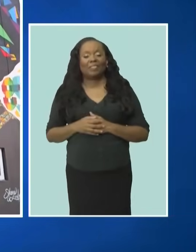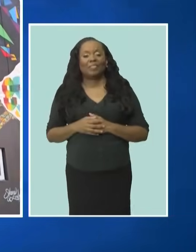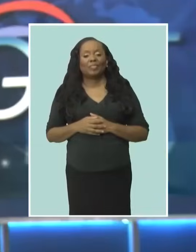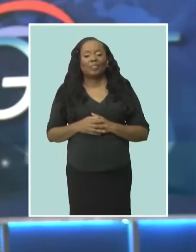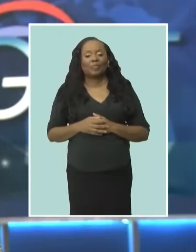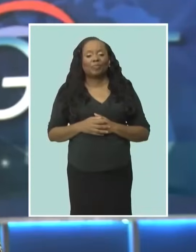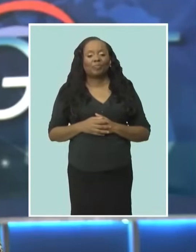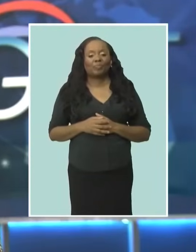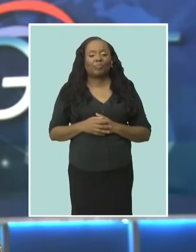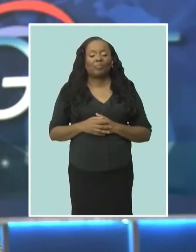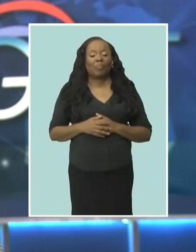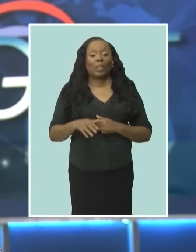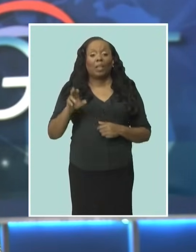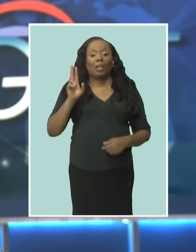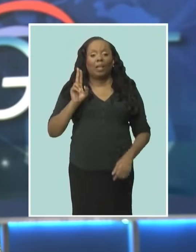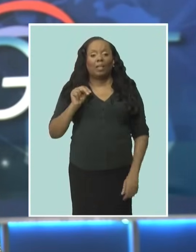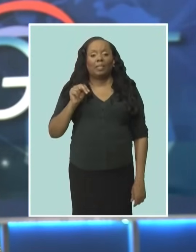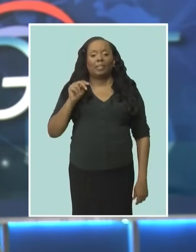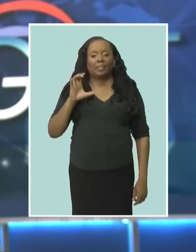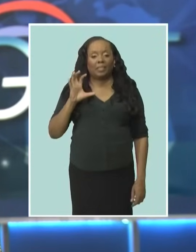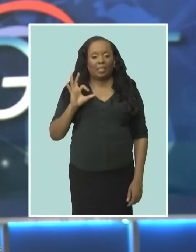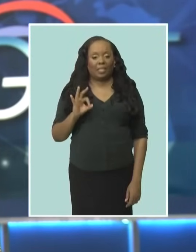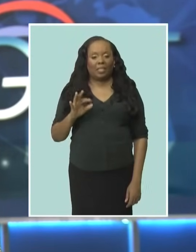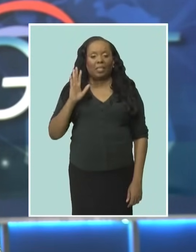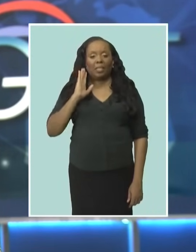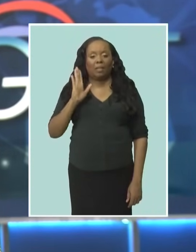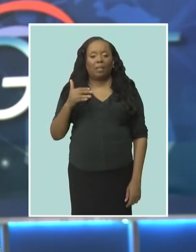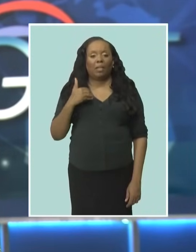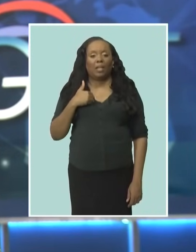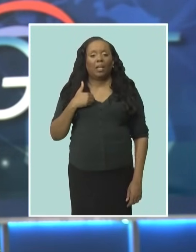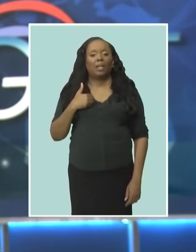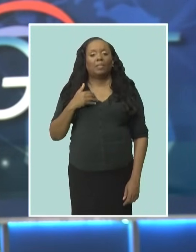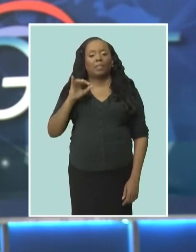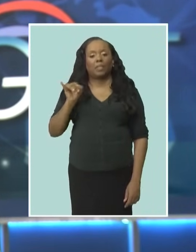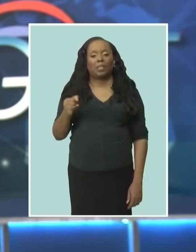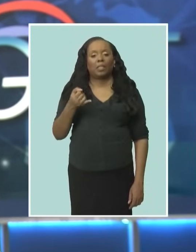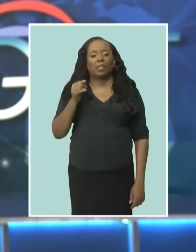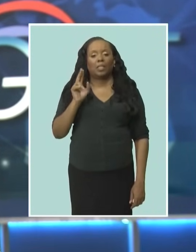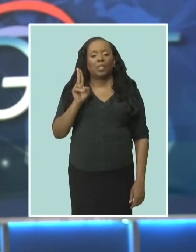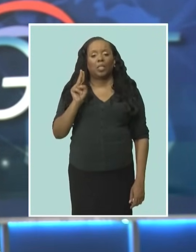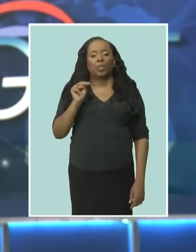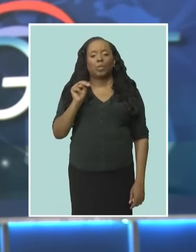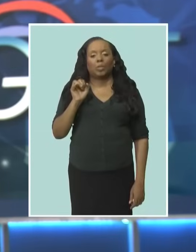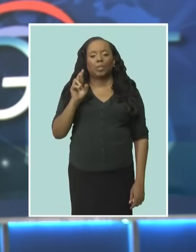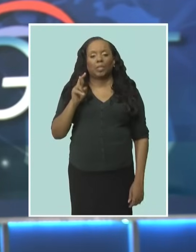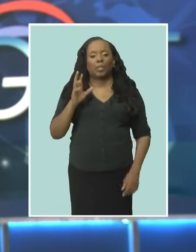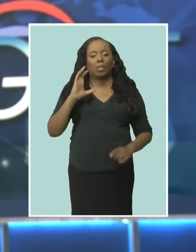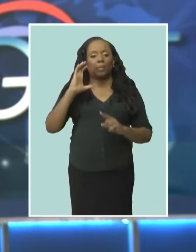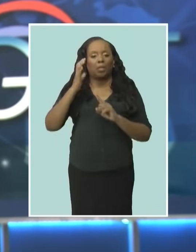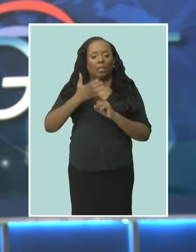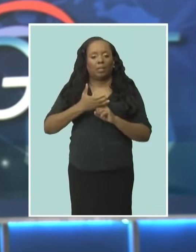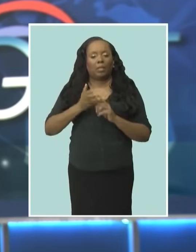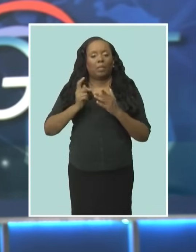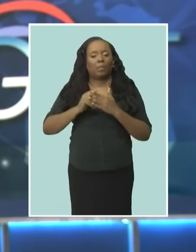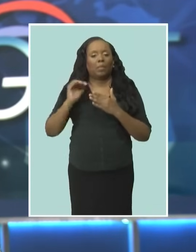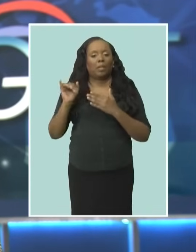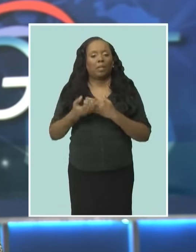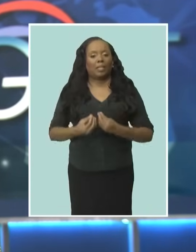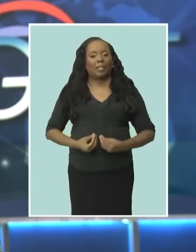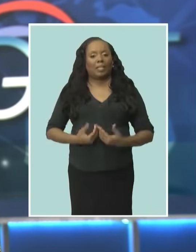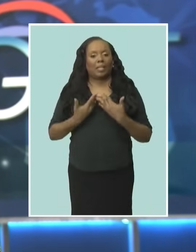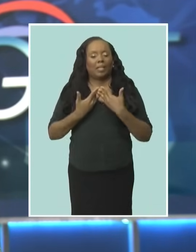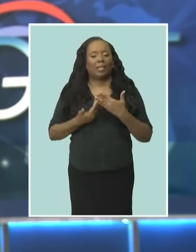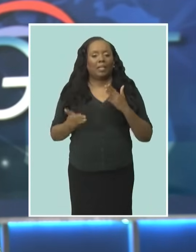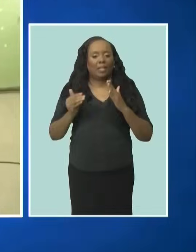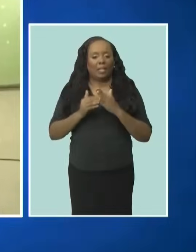News. The National Cultural Foundation is bringing its Junior Masquerade project to life once again in 2025.